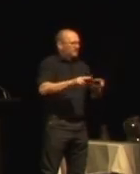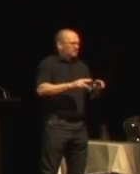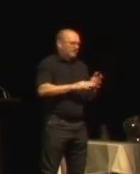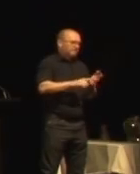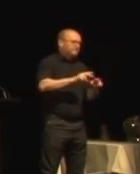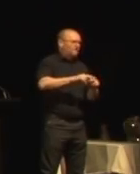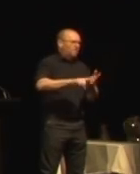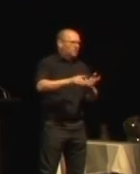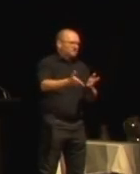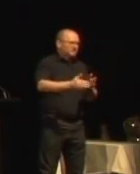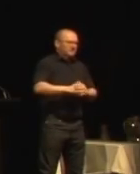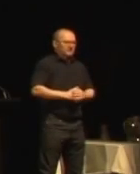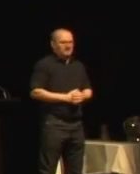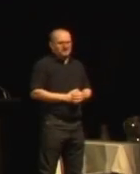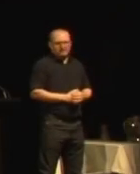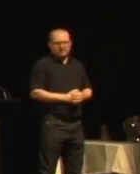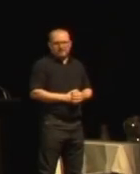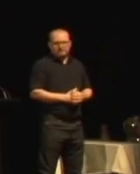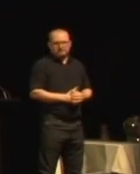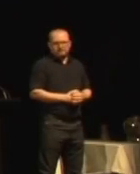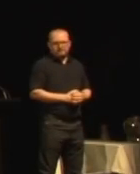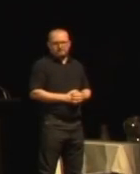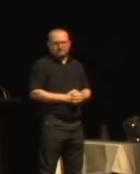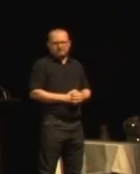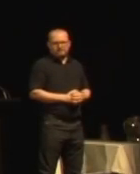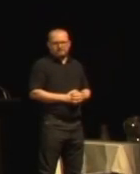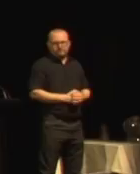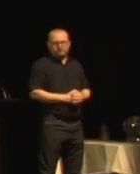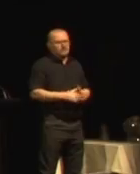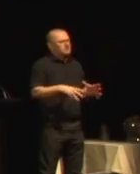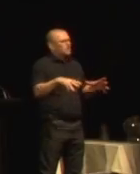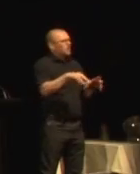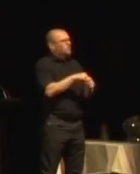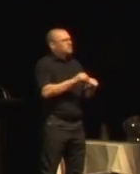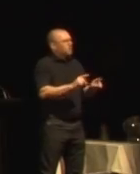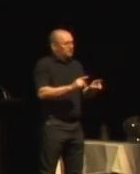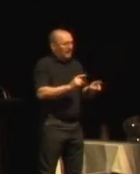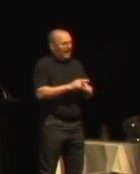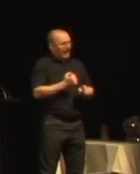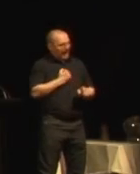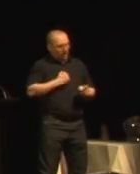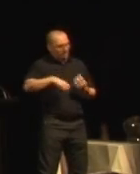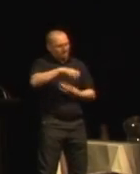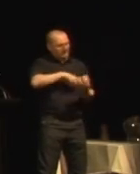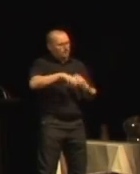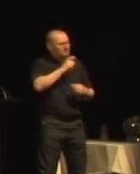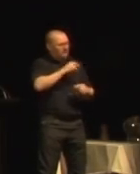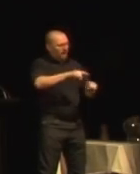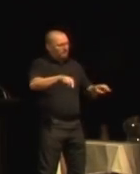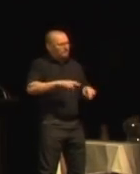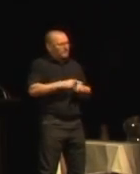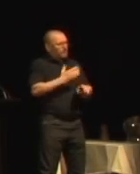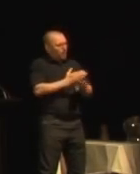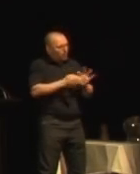So then what's inclusion? We Mozillians believe that inclusion is getting our specific mix of people to work well together, to invite